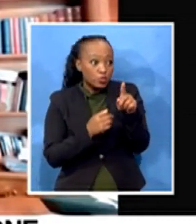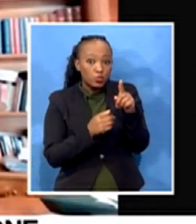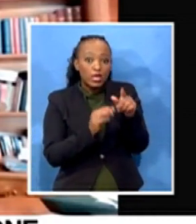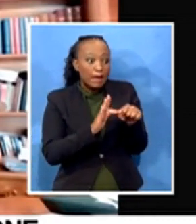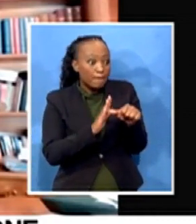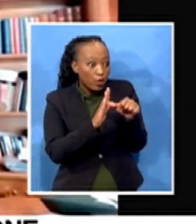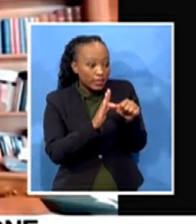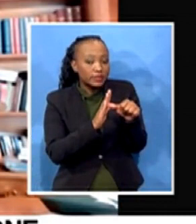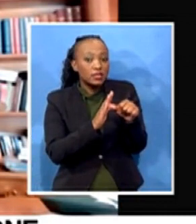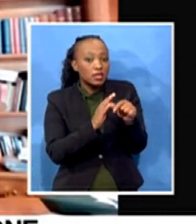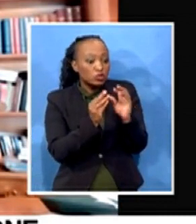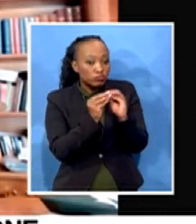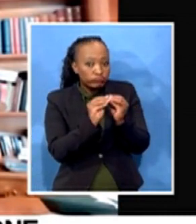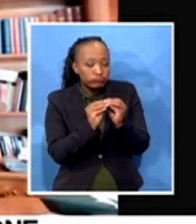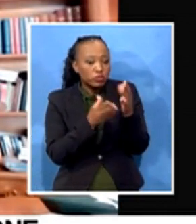the mainstream